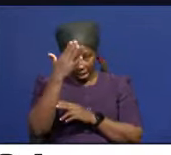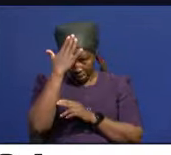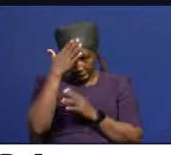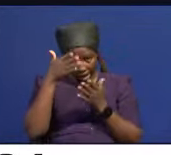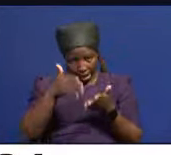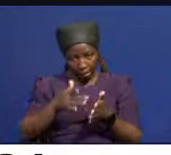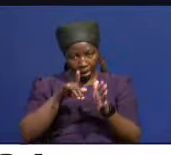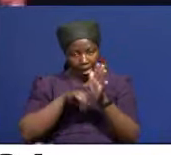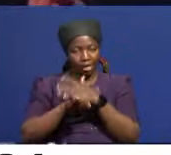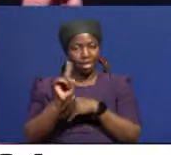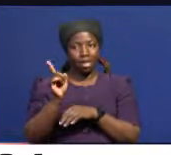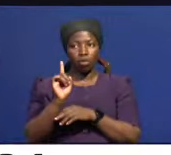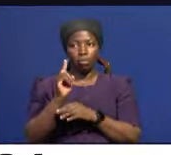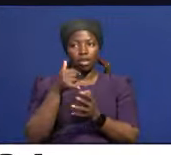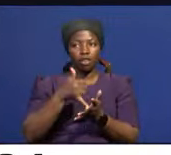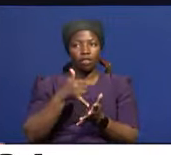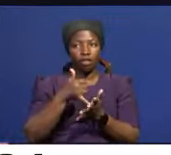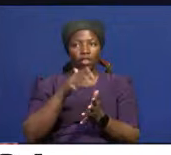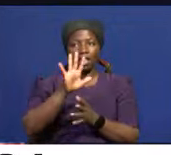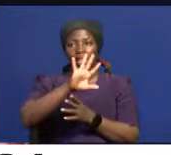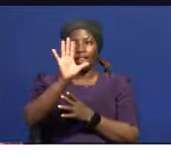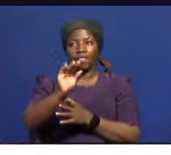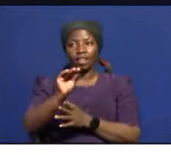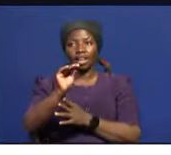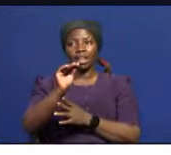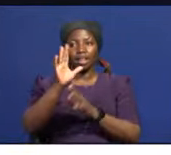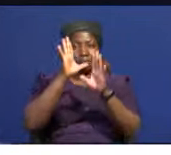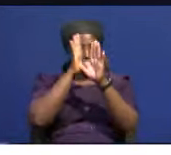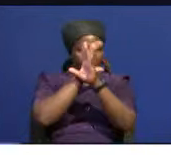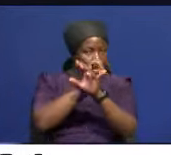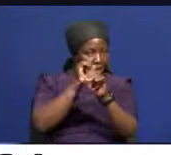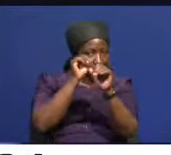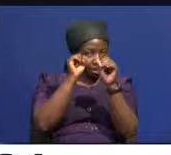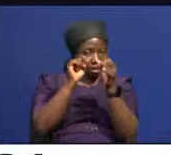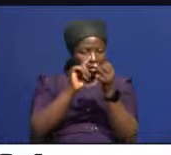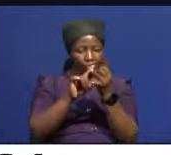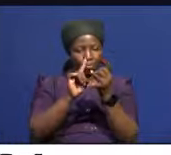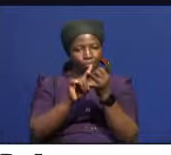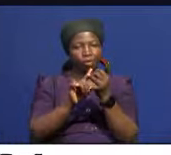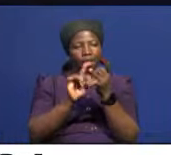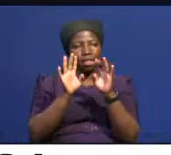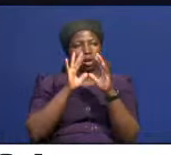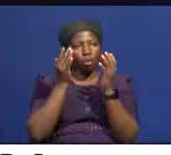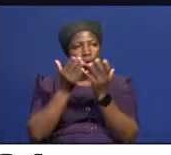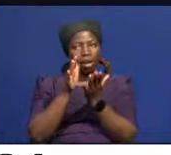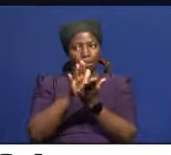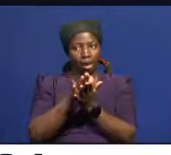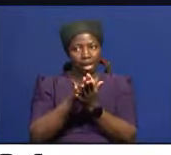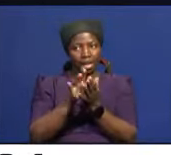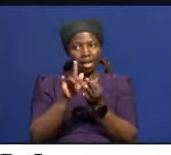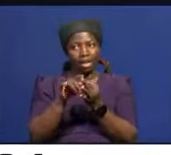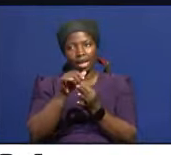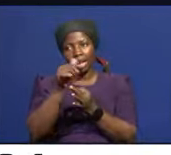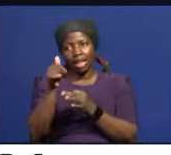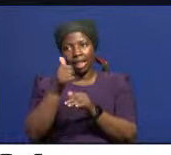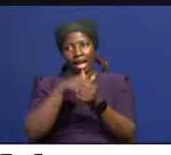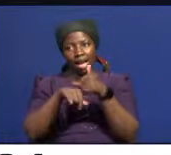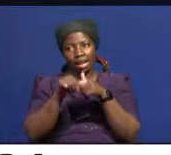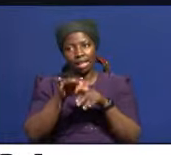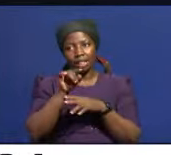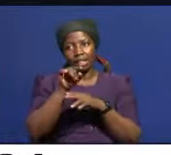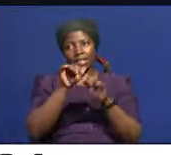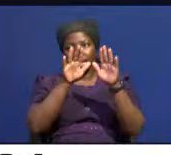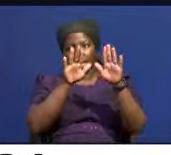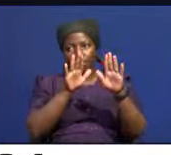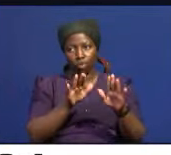Nairobi, involving African heads of state, the World Bank, and other actors, is an important